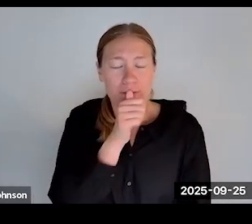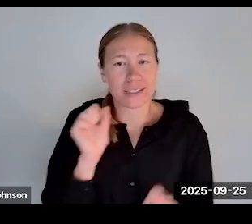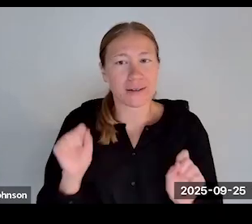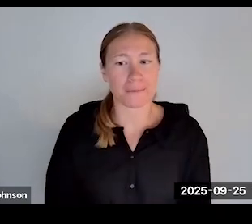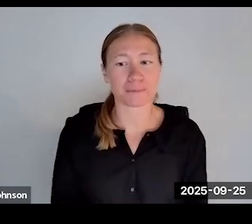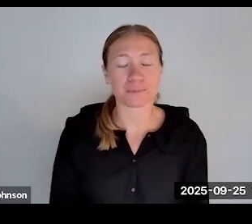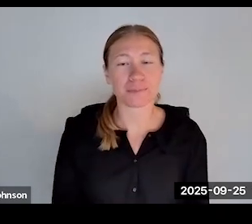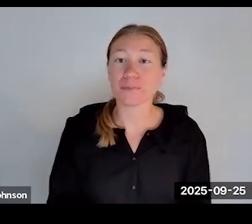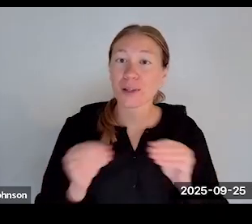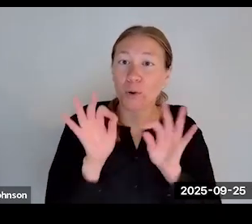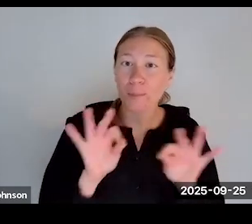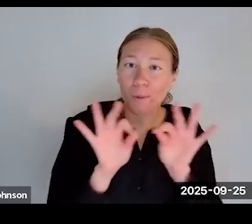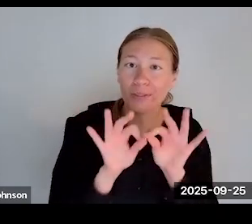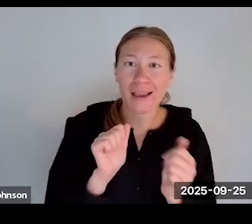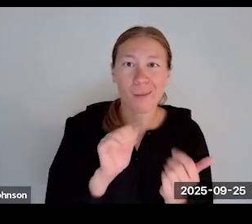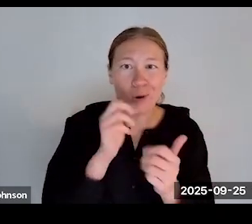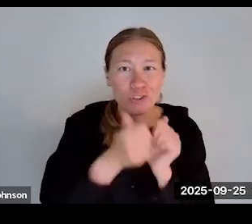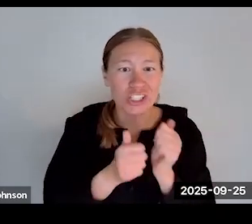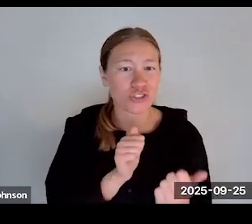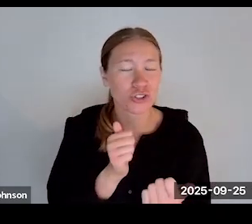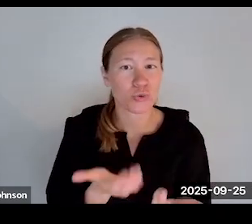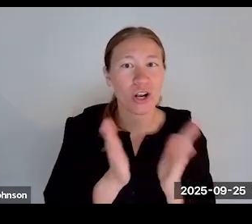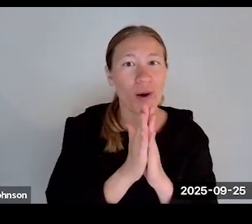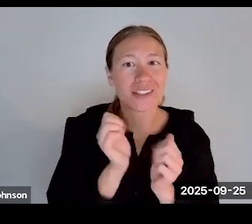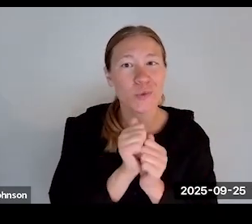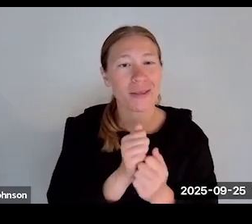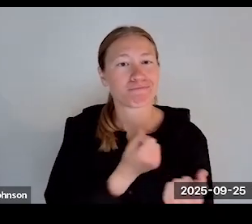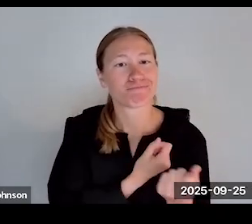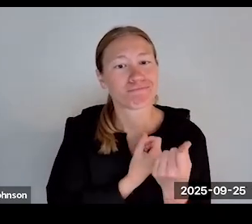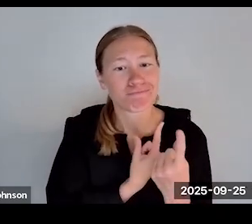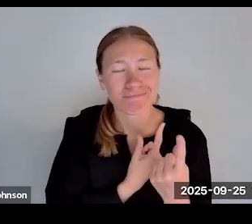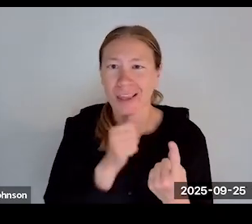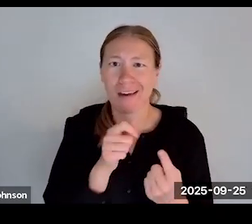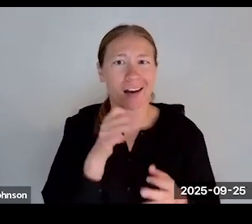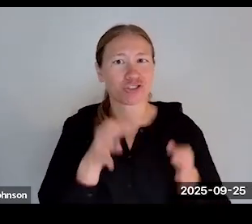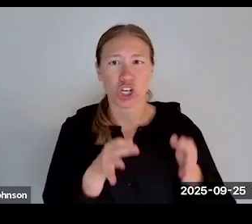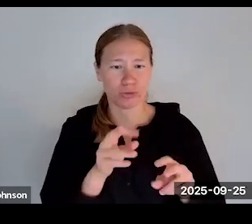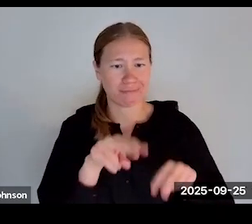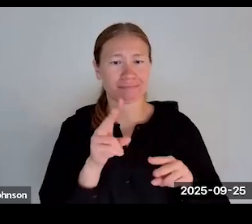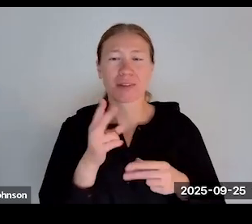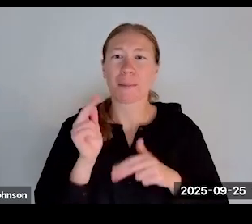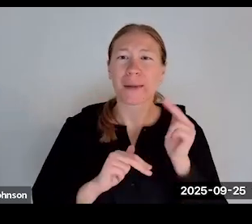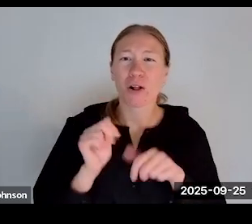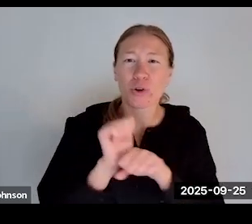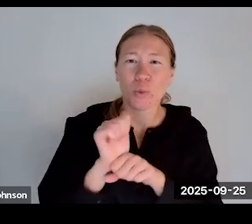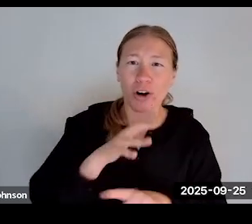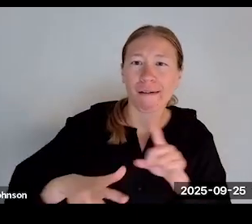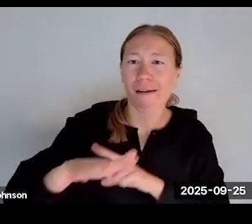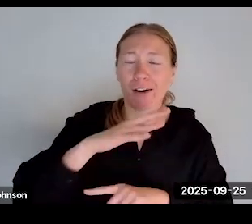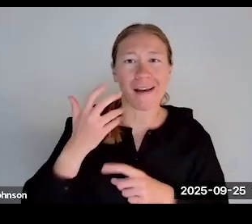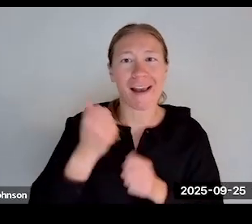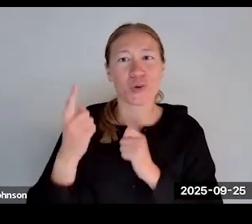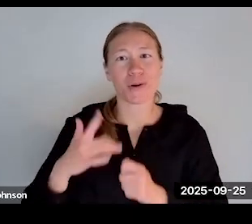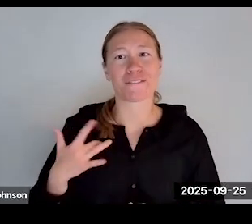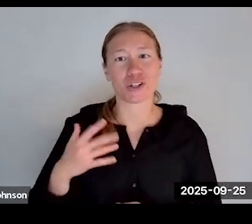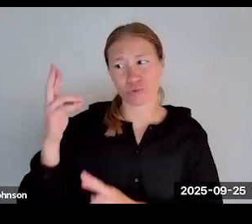every request with empathy rather than judgment. That's how we build workplaces where everyone feels respected and supported.